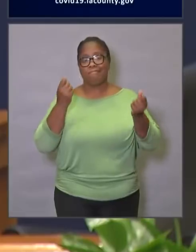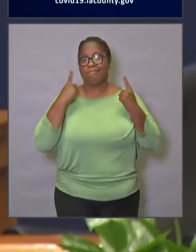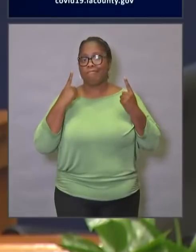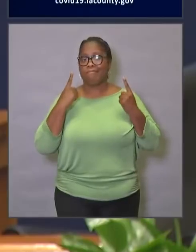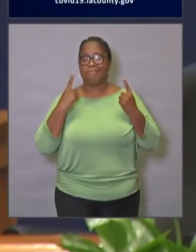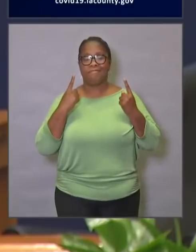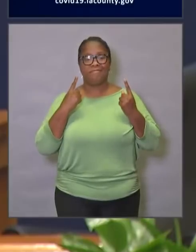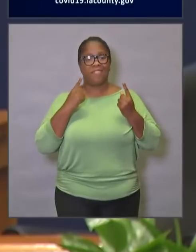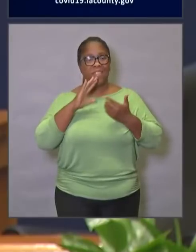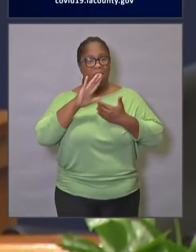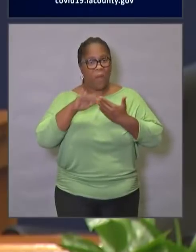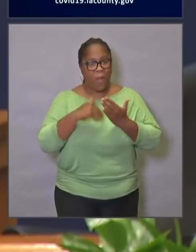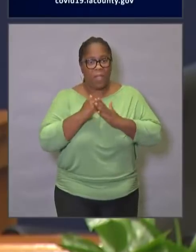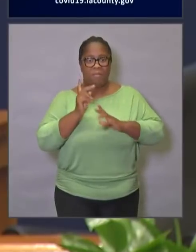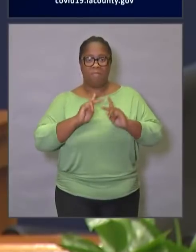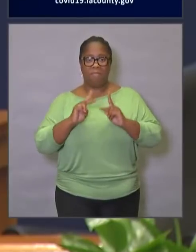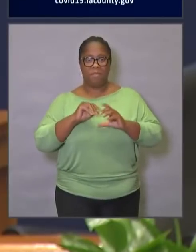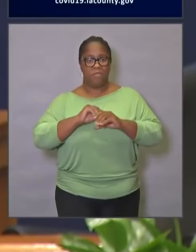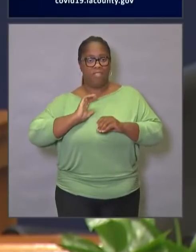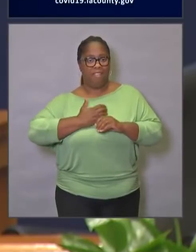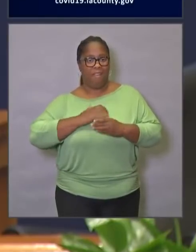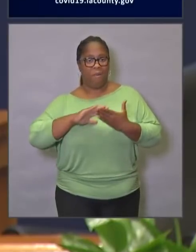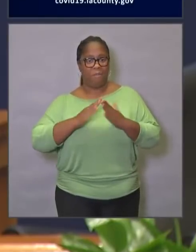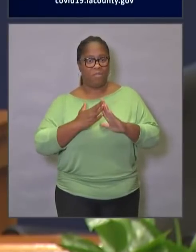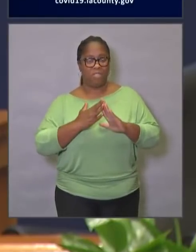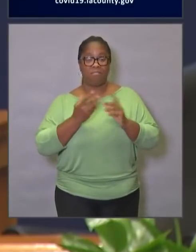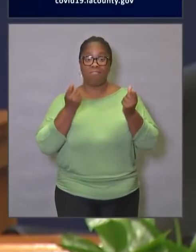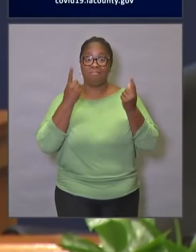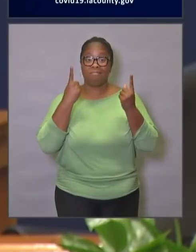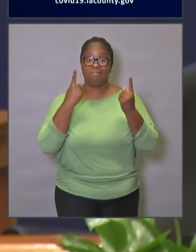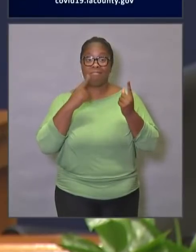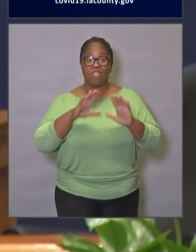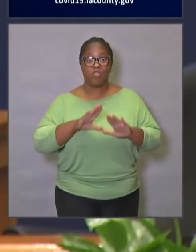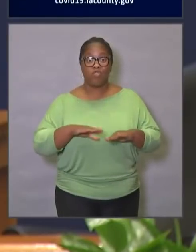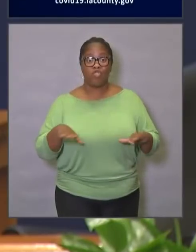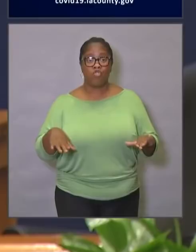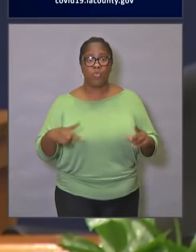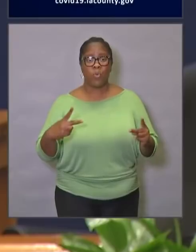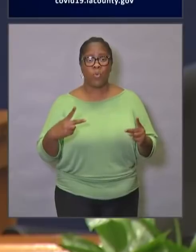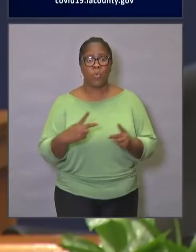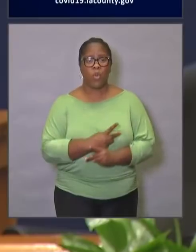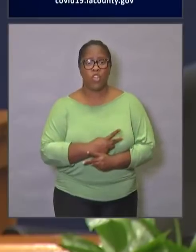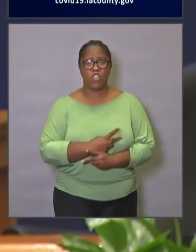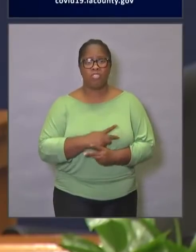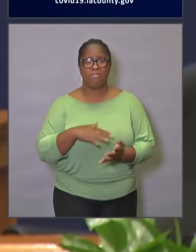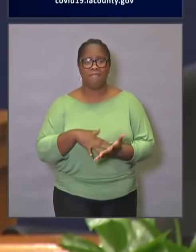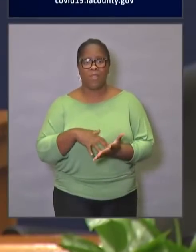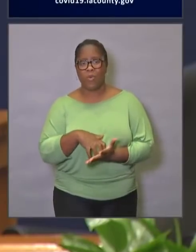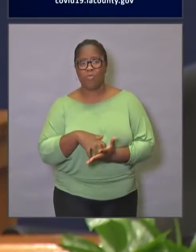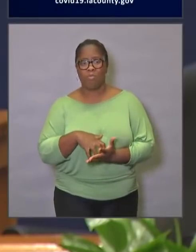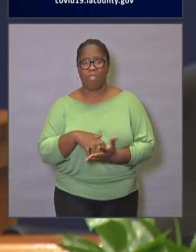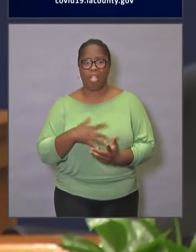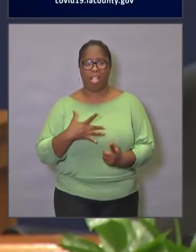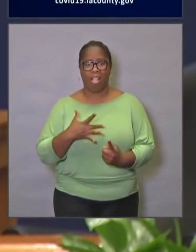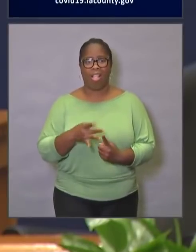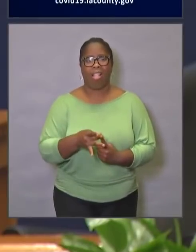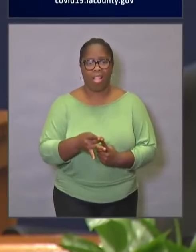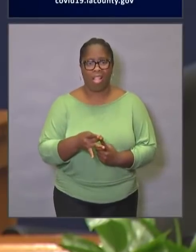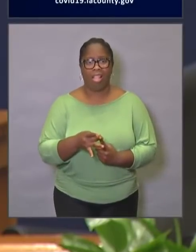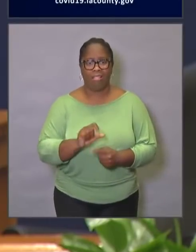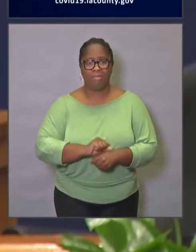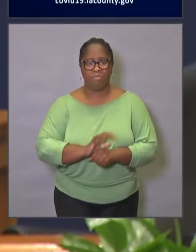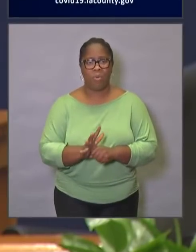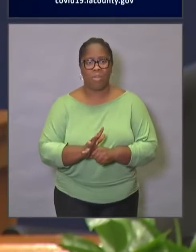of our community, we have to be reminded that children are vulnerable to COVID-19. And that they're also able to